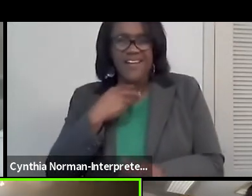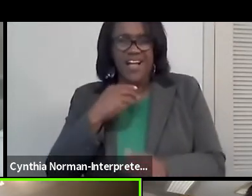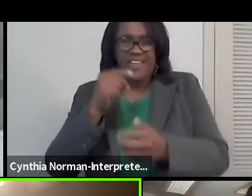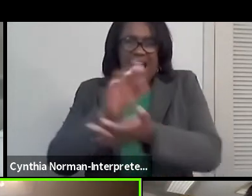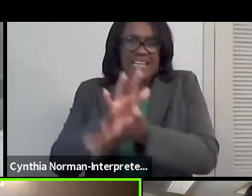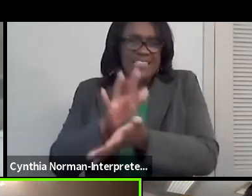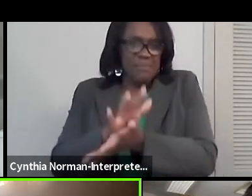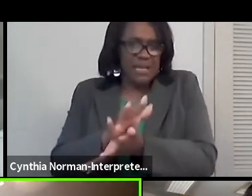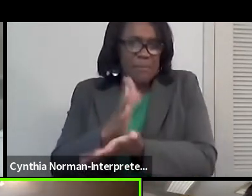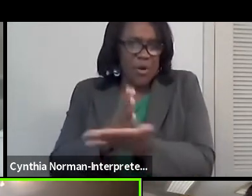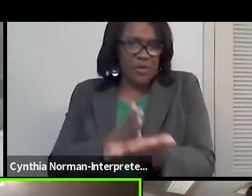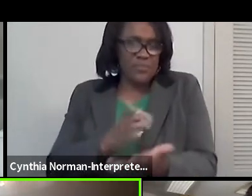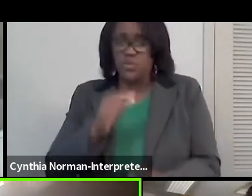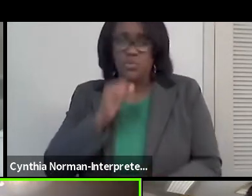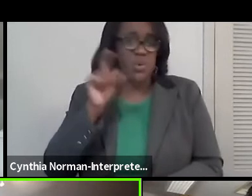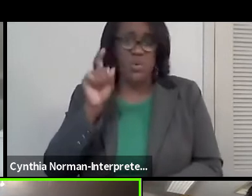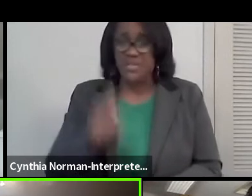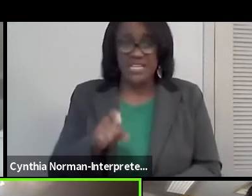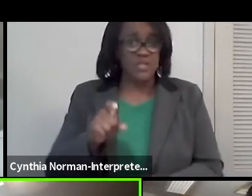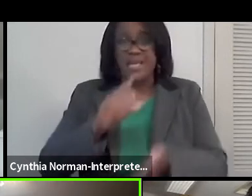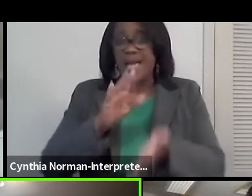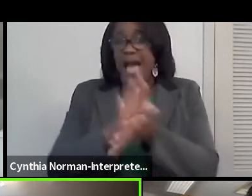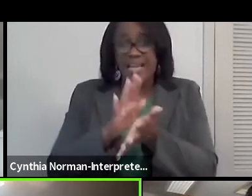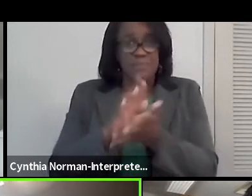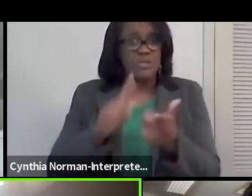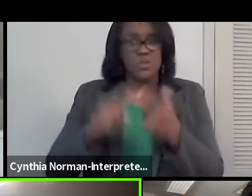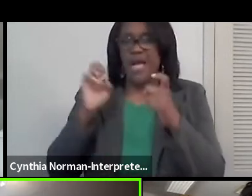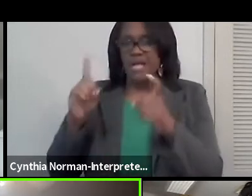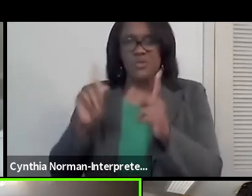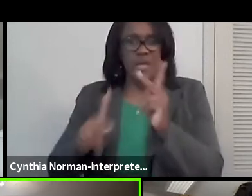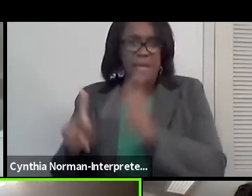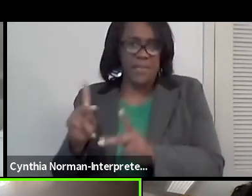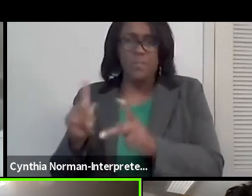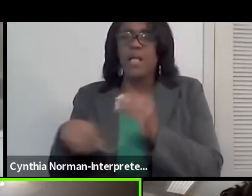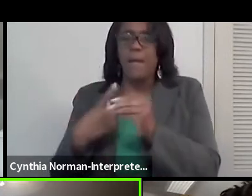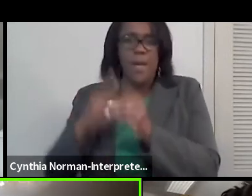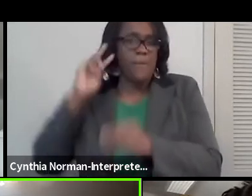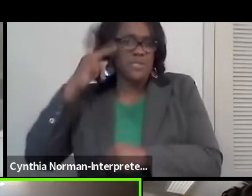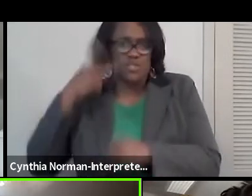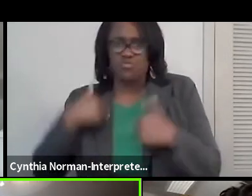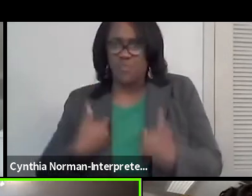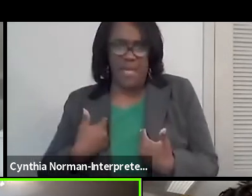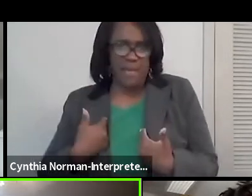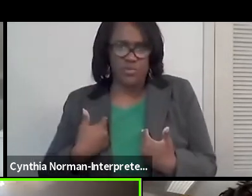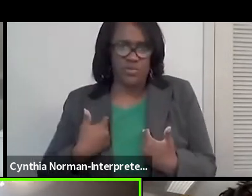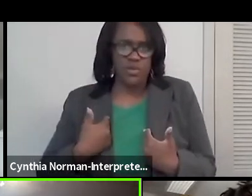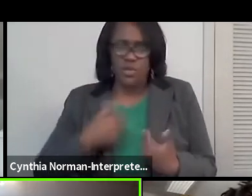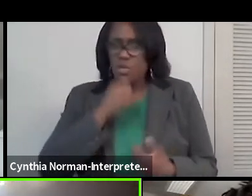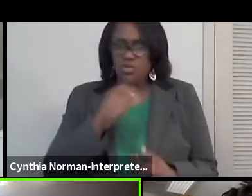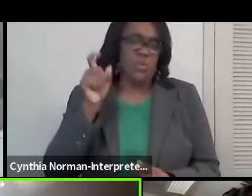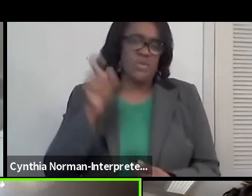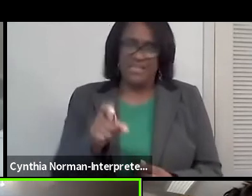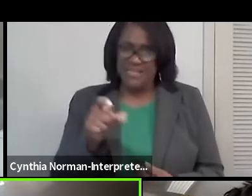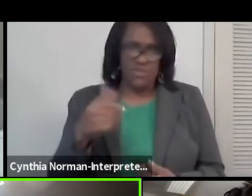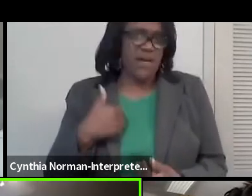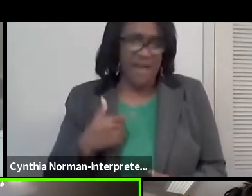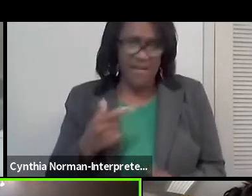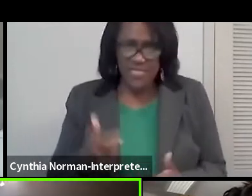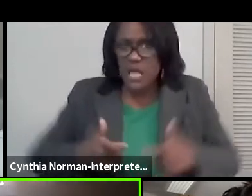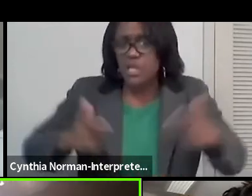side. You don't need to be an academic to educate people about misunderstood mammals. You don't need to be to have, you know, this